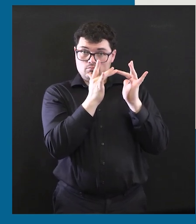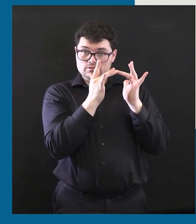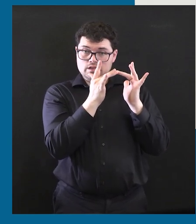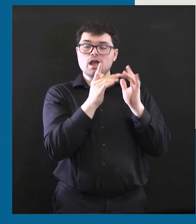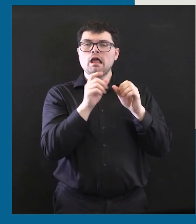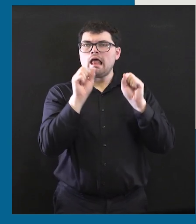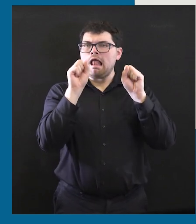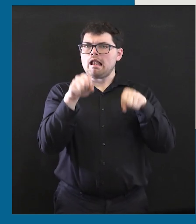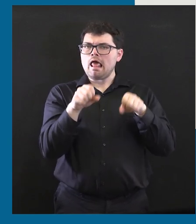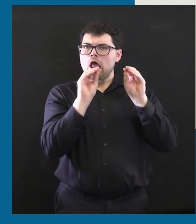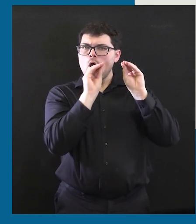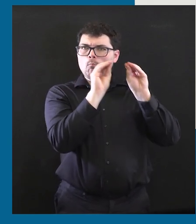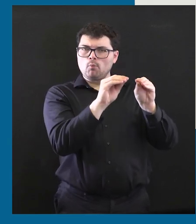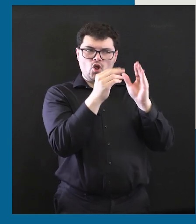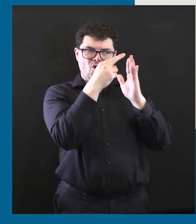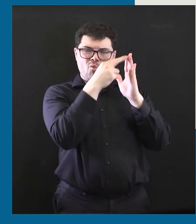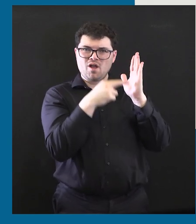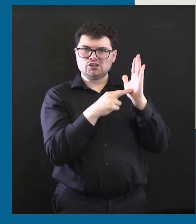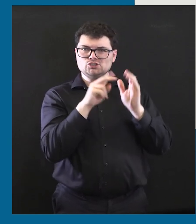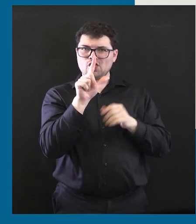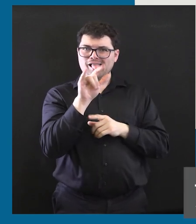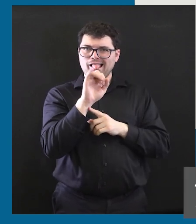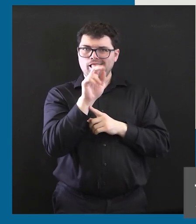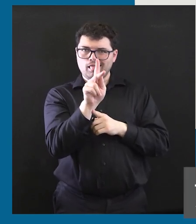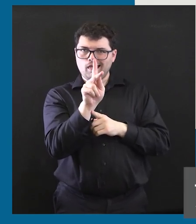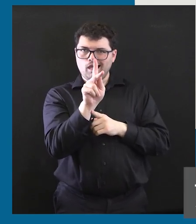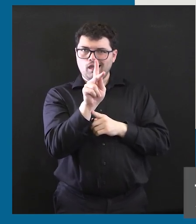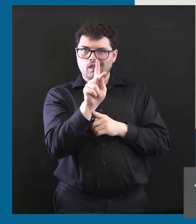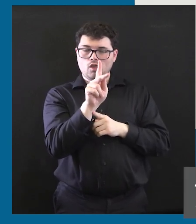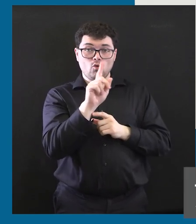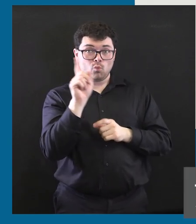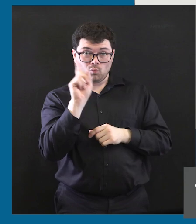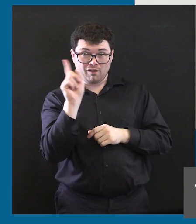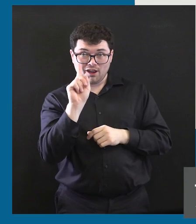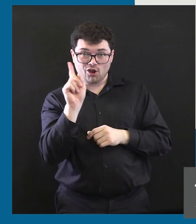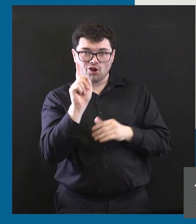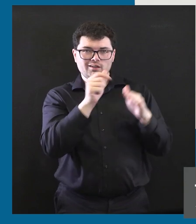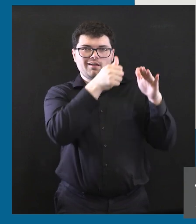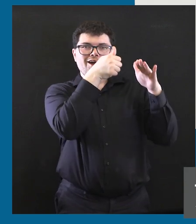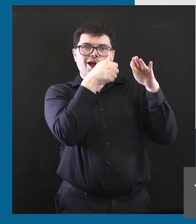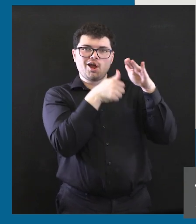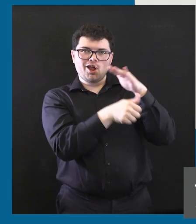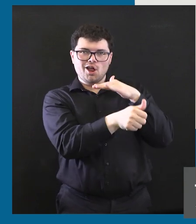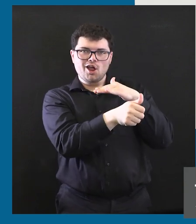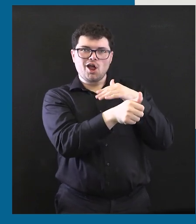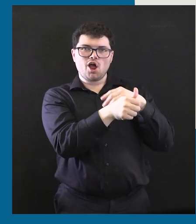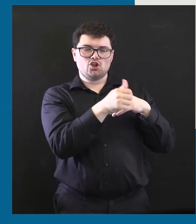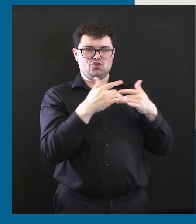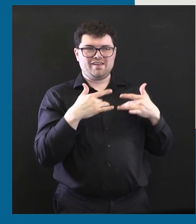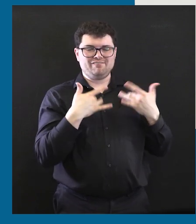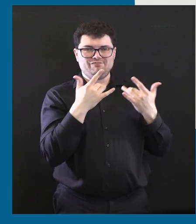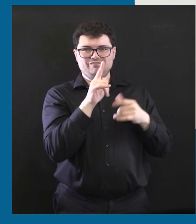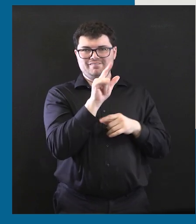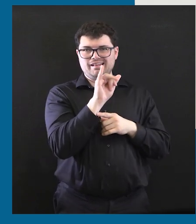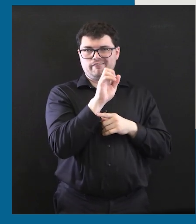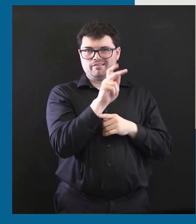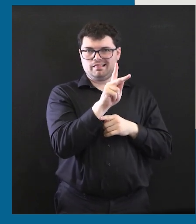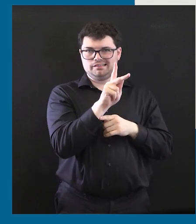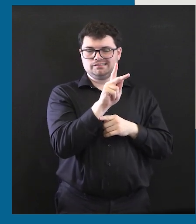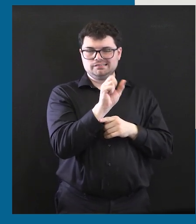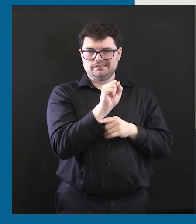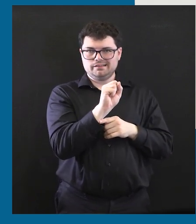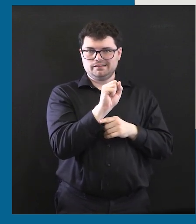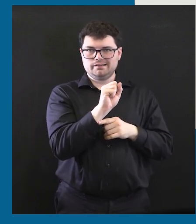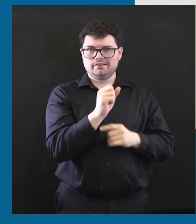If the event has a website, you can put in a registration link there under